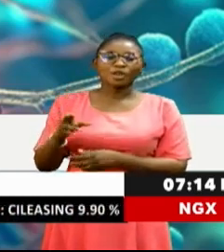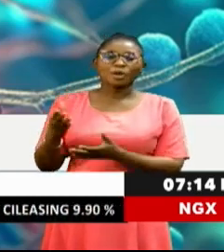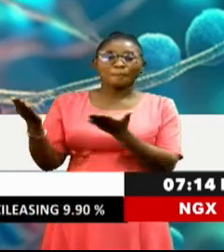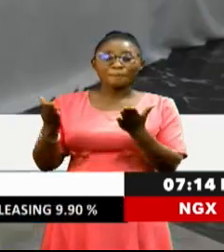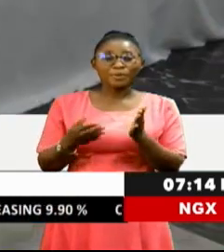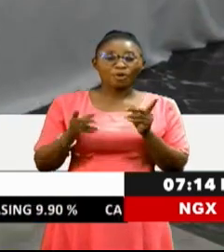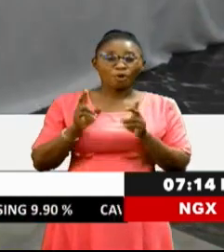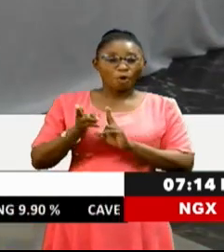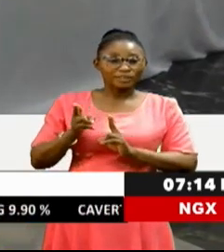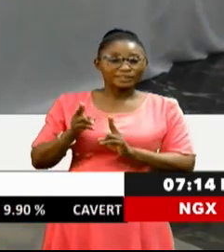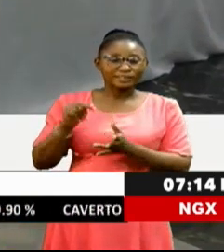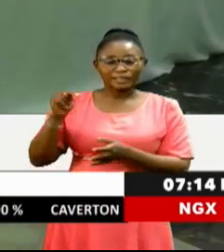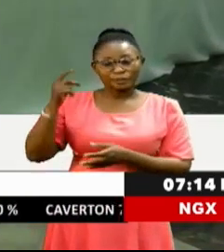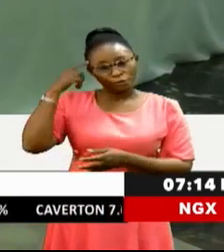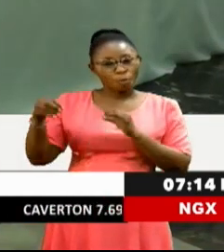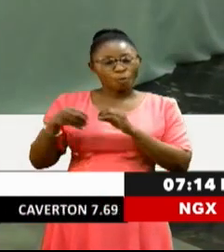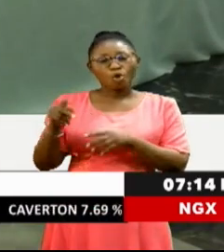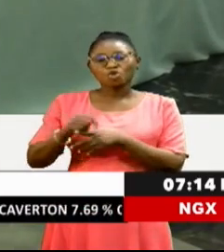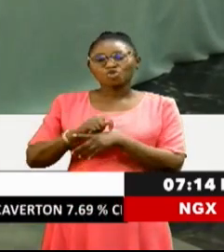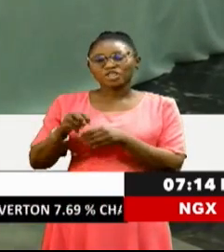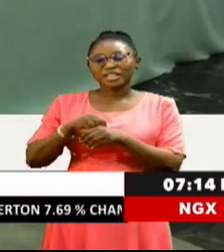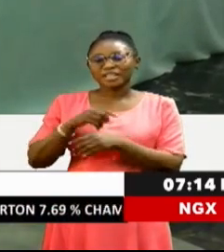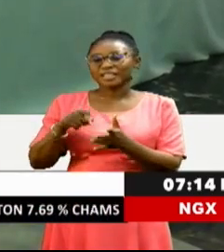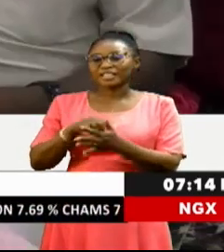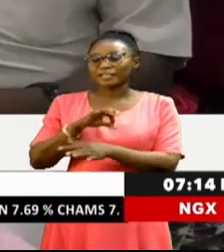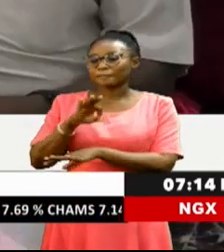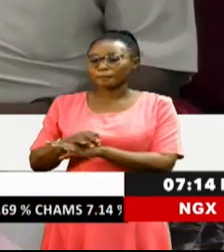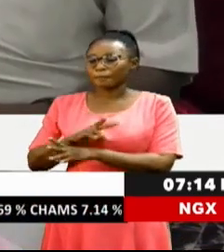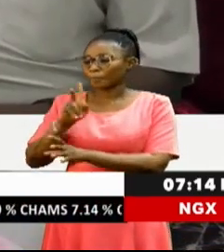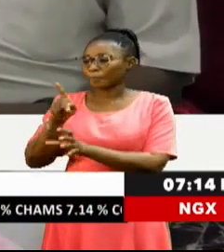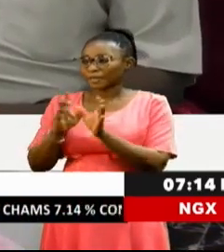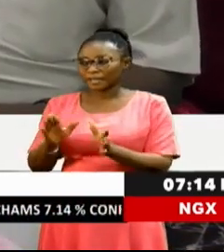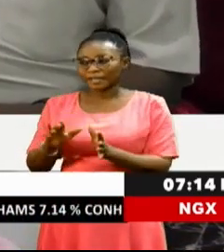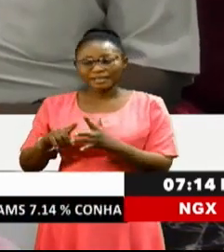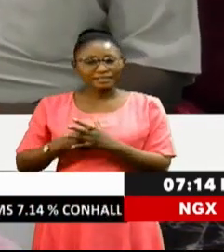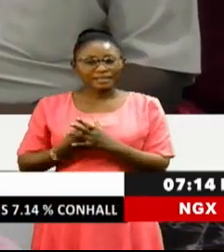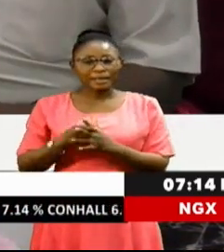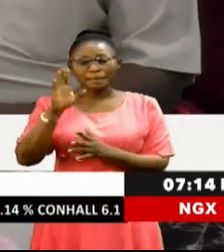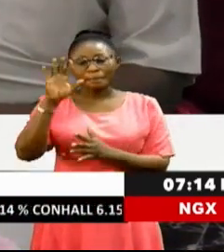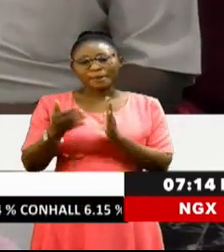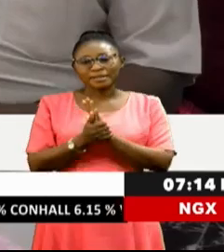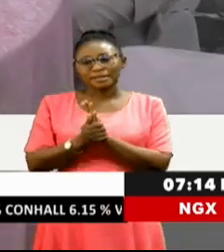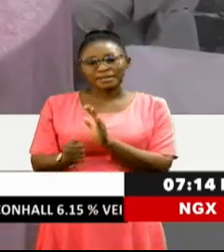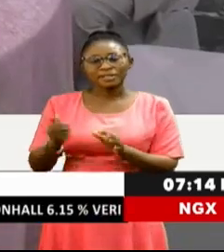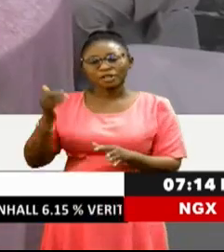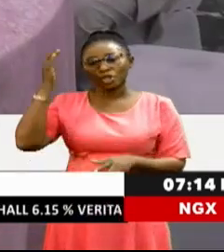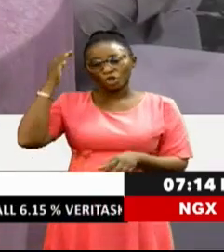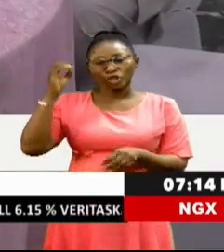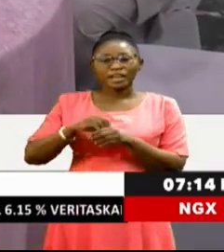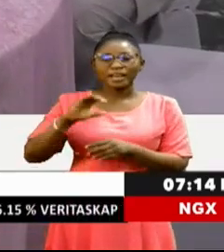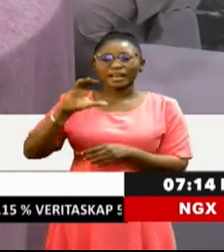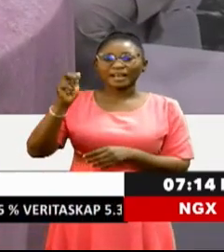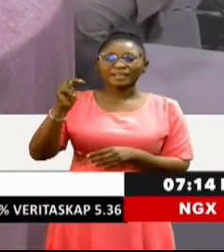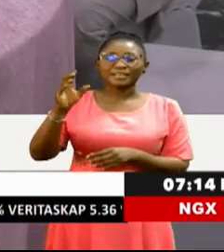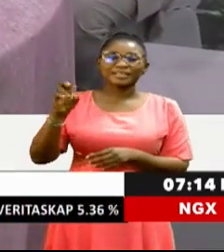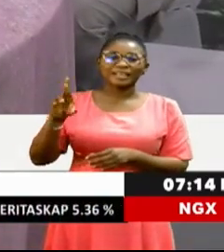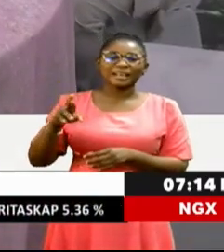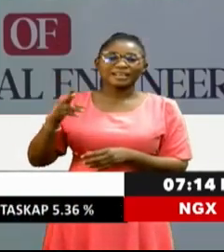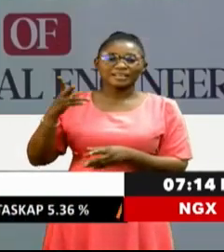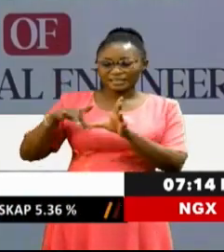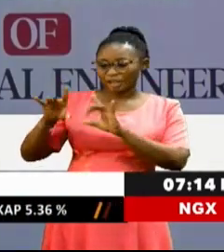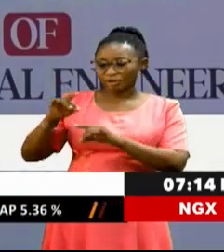for more training in these fields. Participants in this training will gain advanced skills and knowledge in cancer diagnosis and